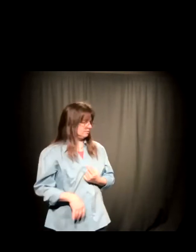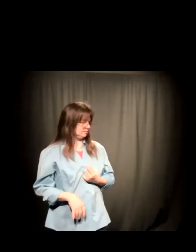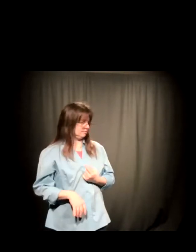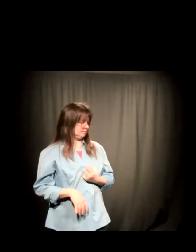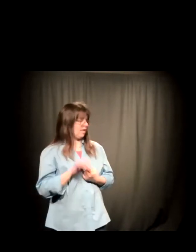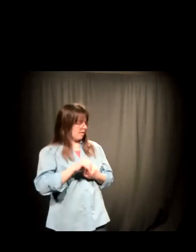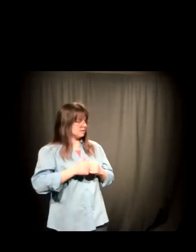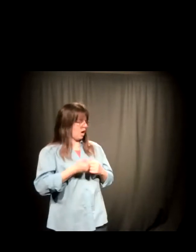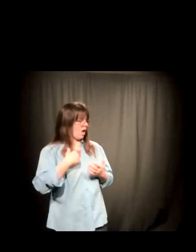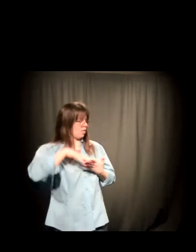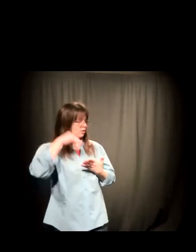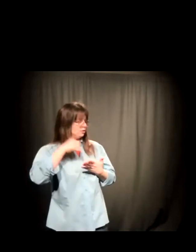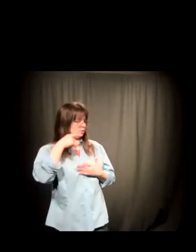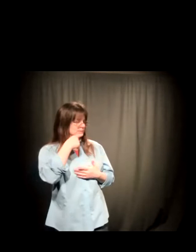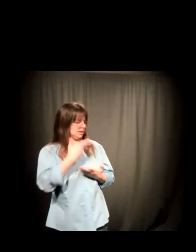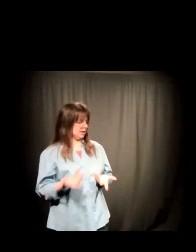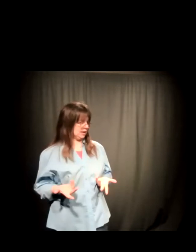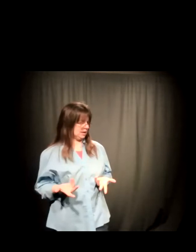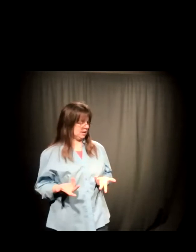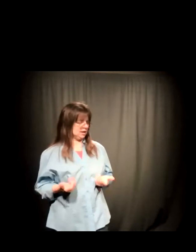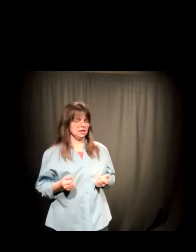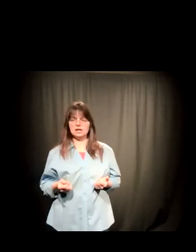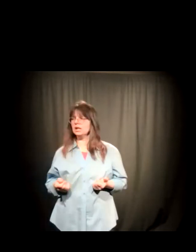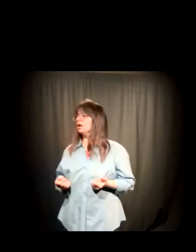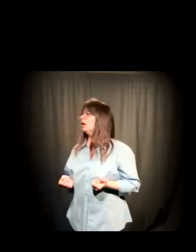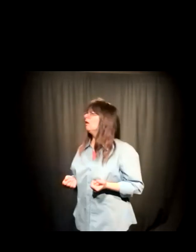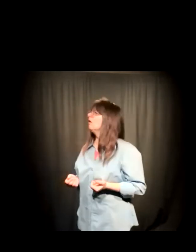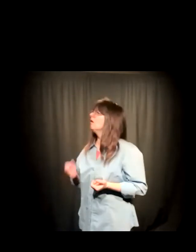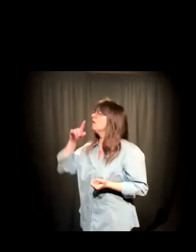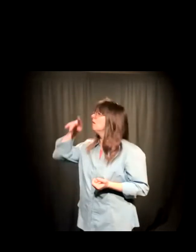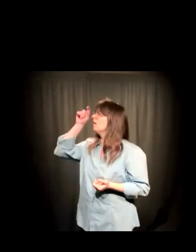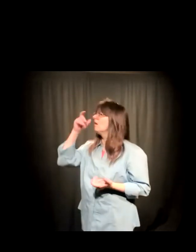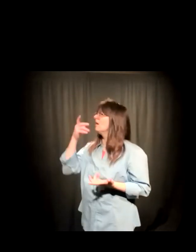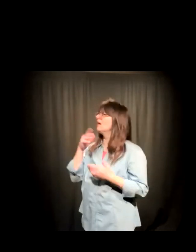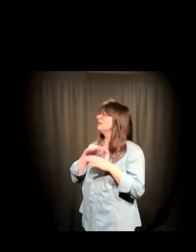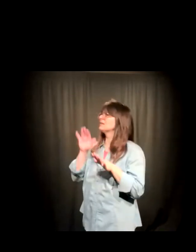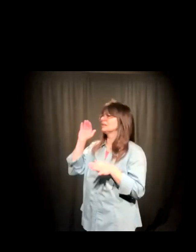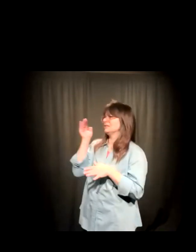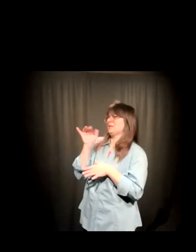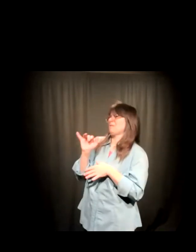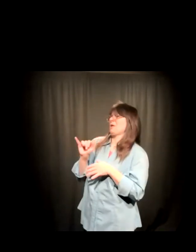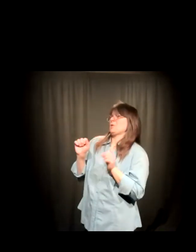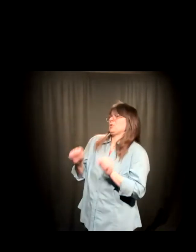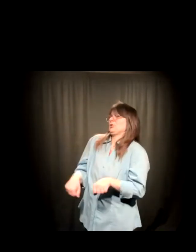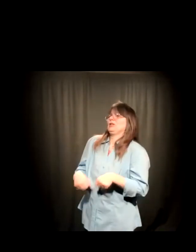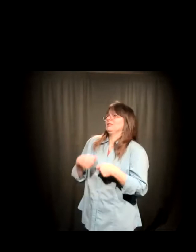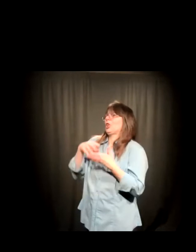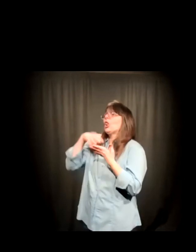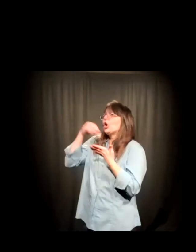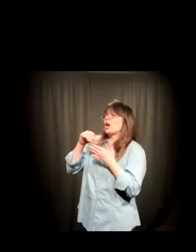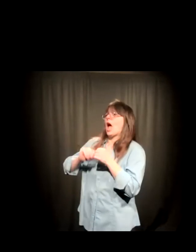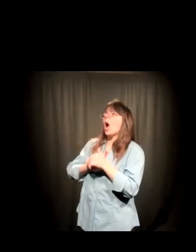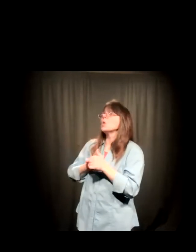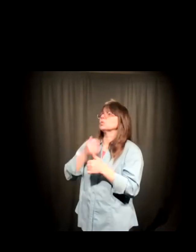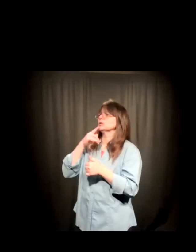I still didn't believe her. It didn't seem like this could be a way to learn to speak. Besides, she couldn't always be trusted. She was the